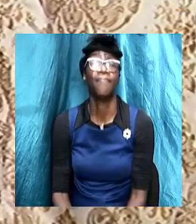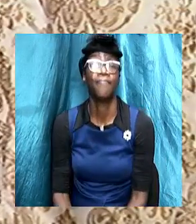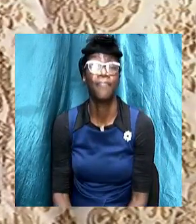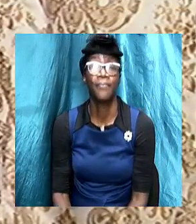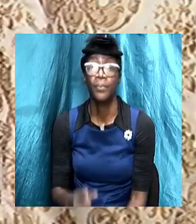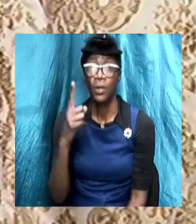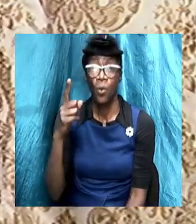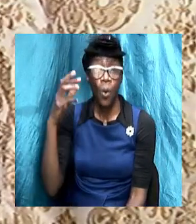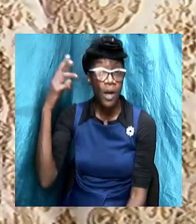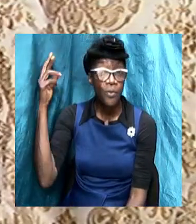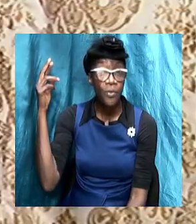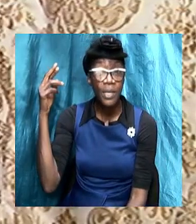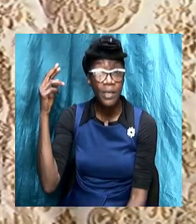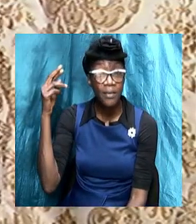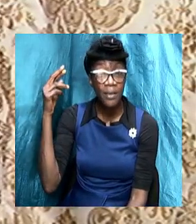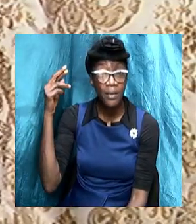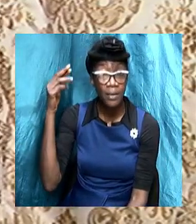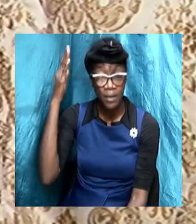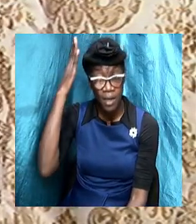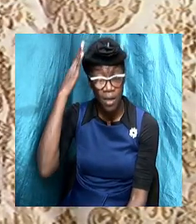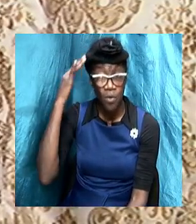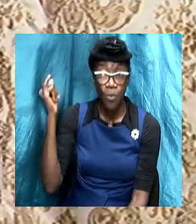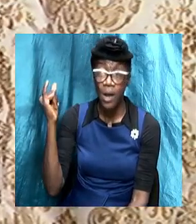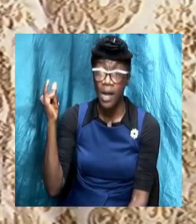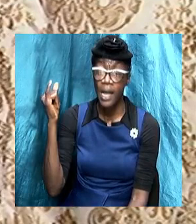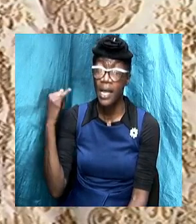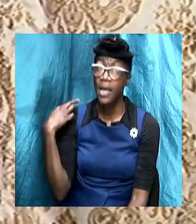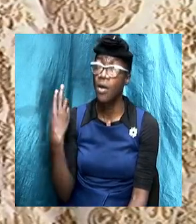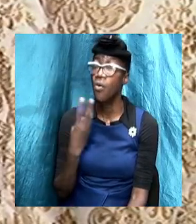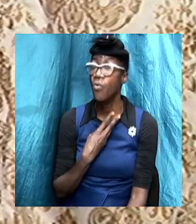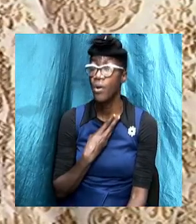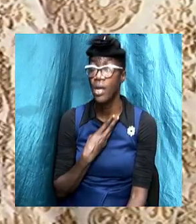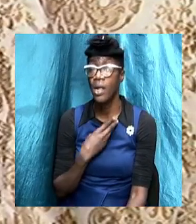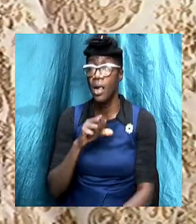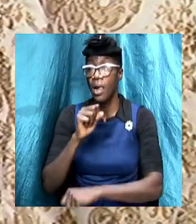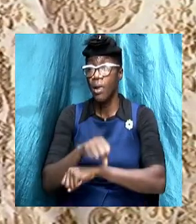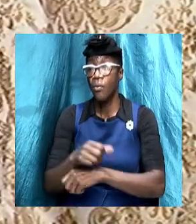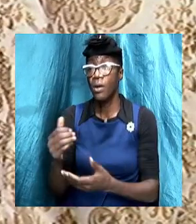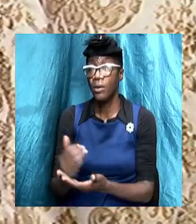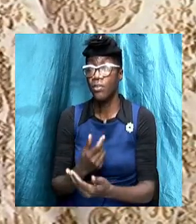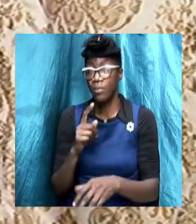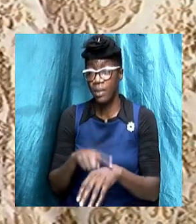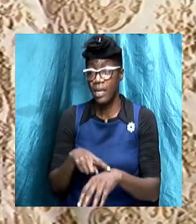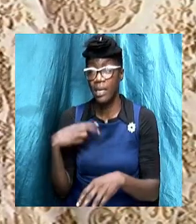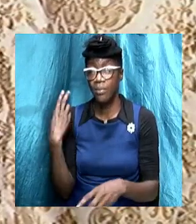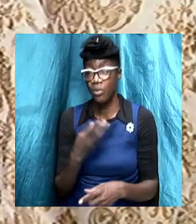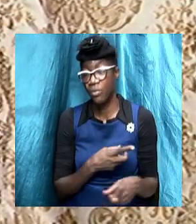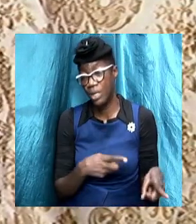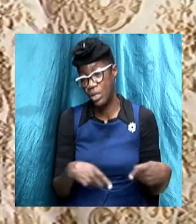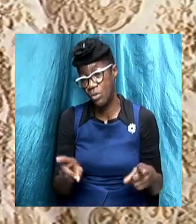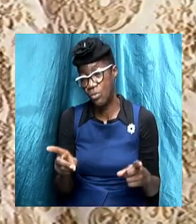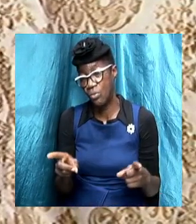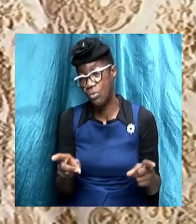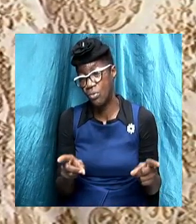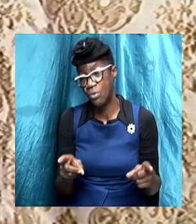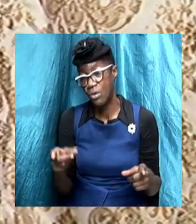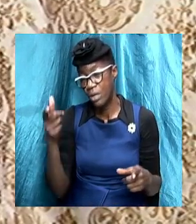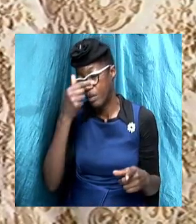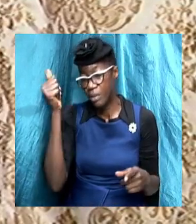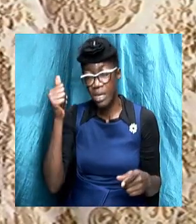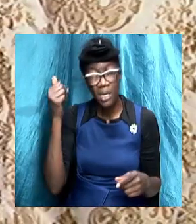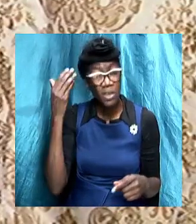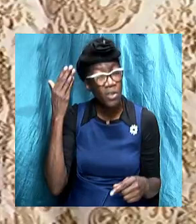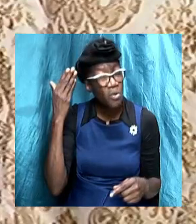One of the reasons why we operate sometimes the way we do is because we